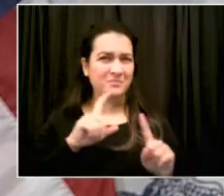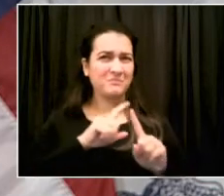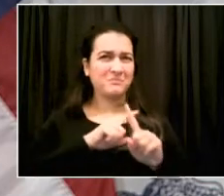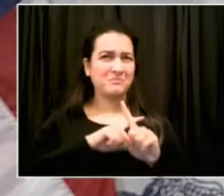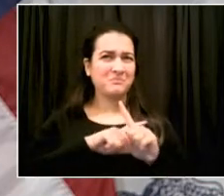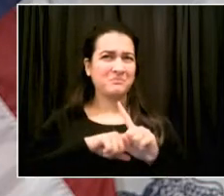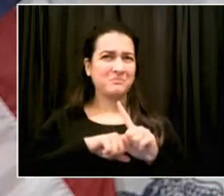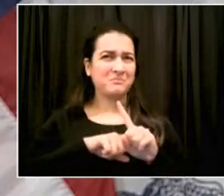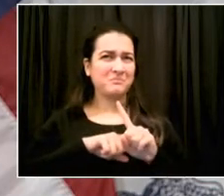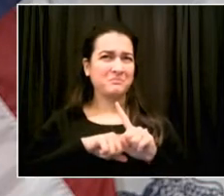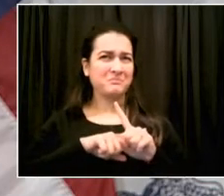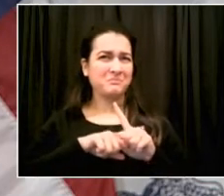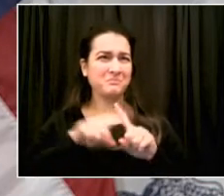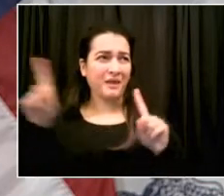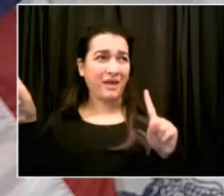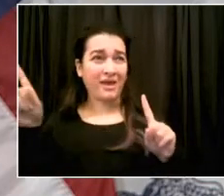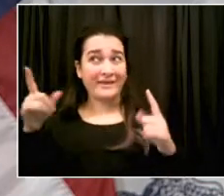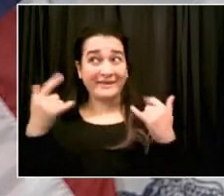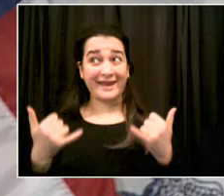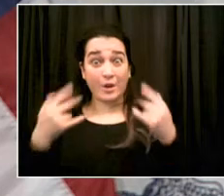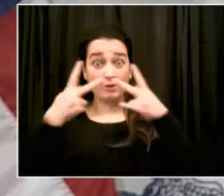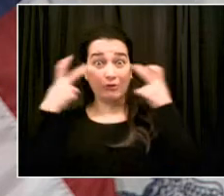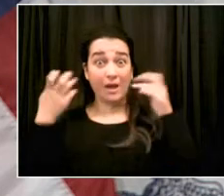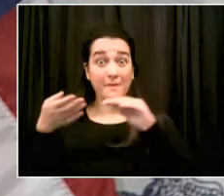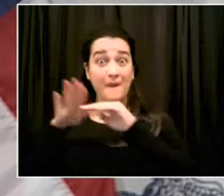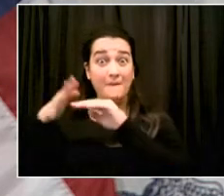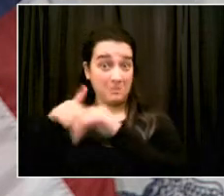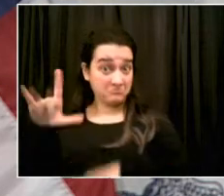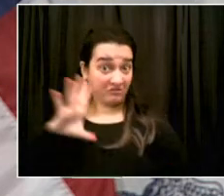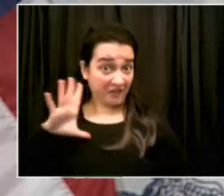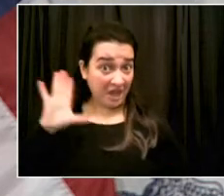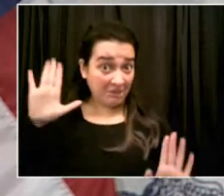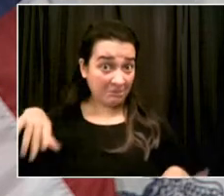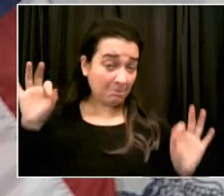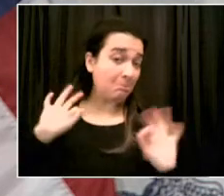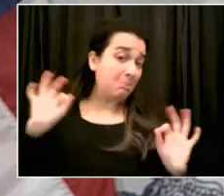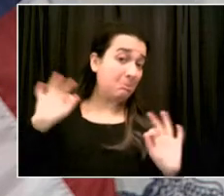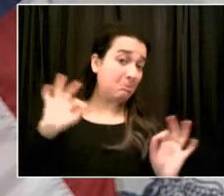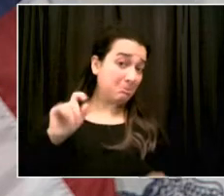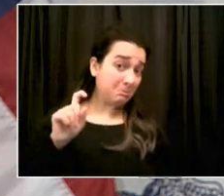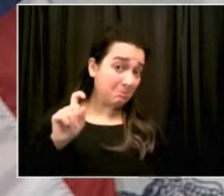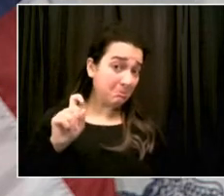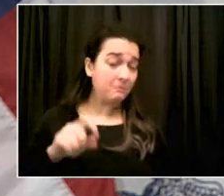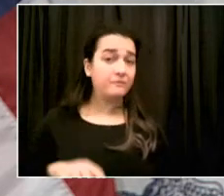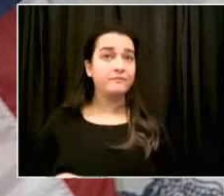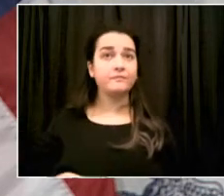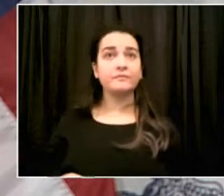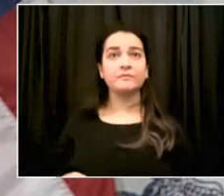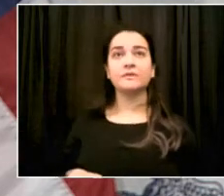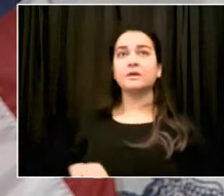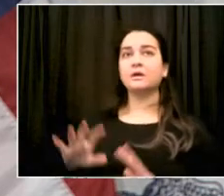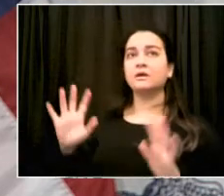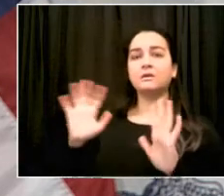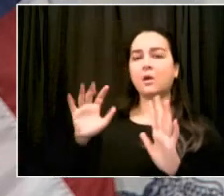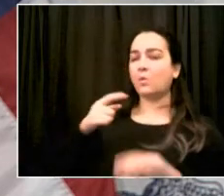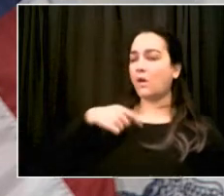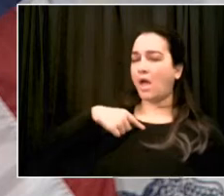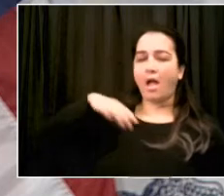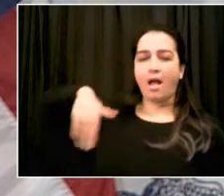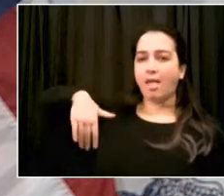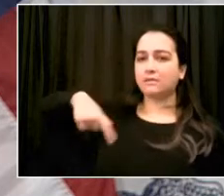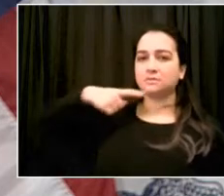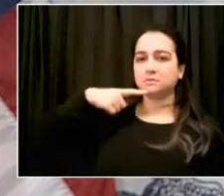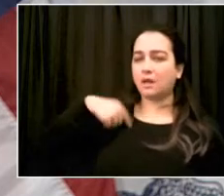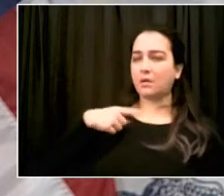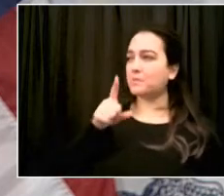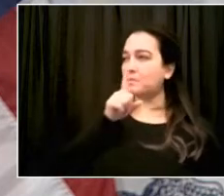year? No, of course not. Nolan, obviously not. Look, again, I can tell you about